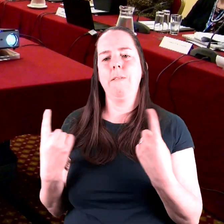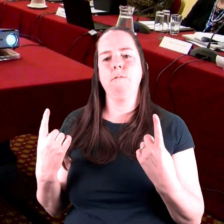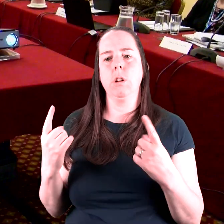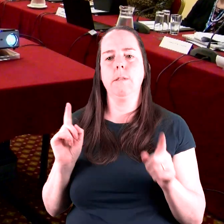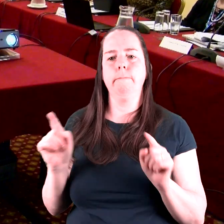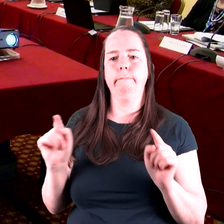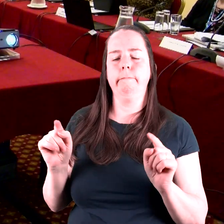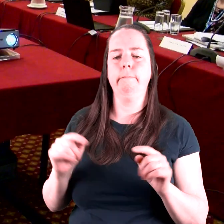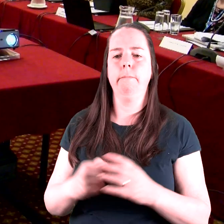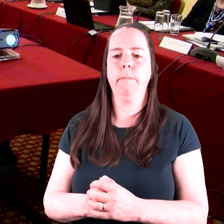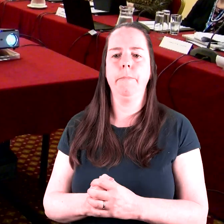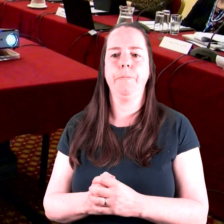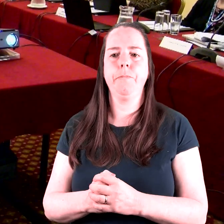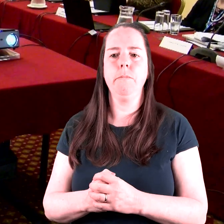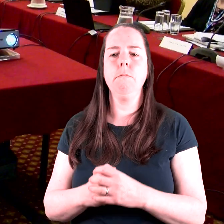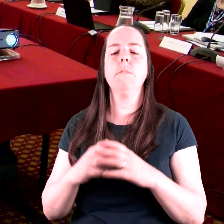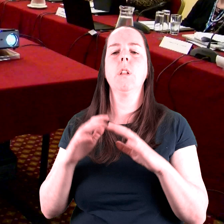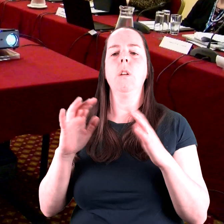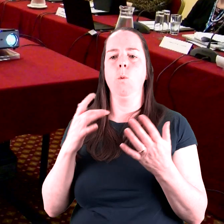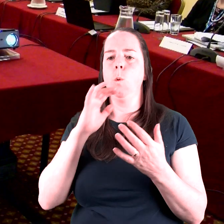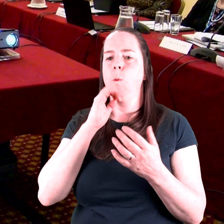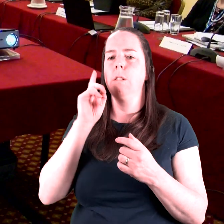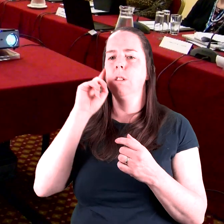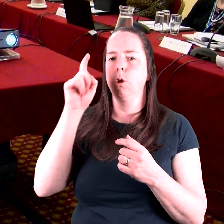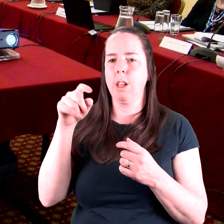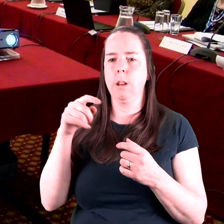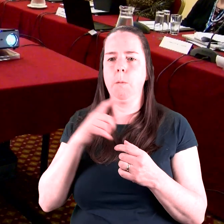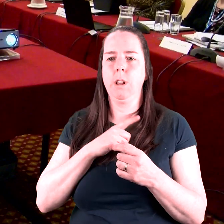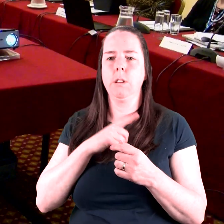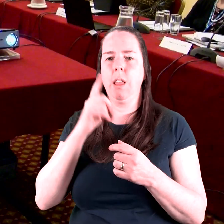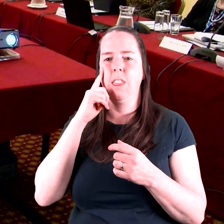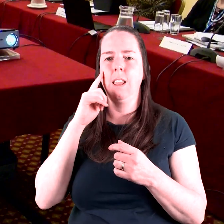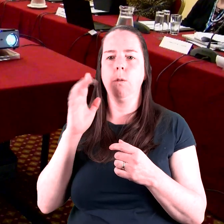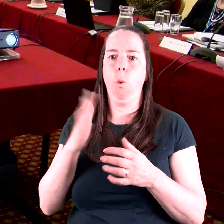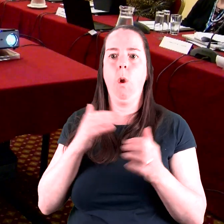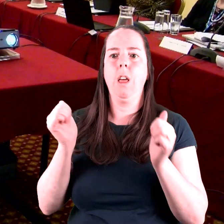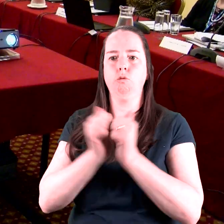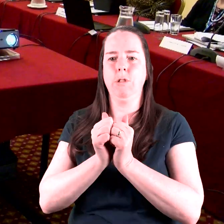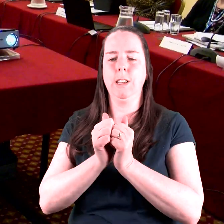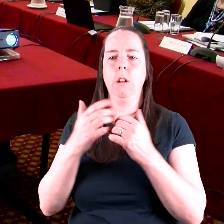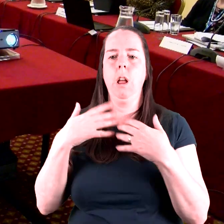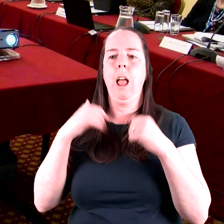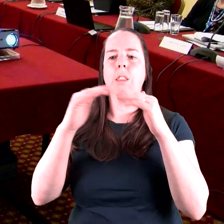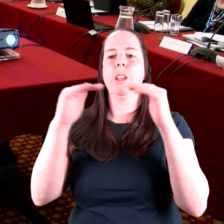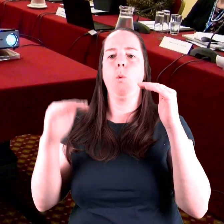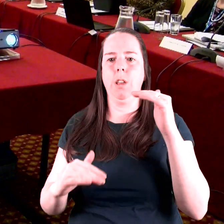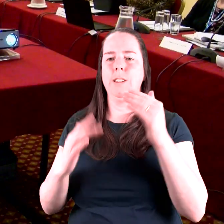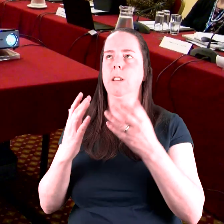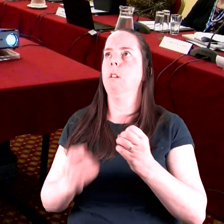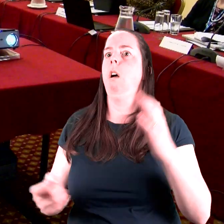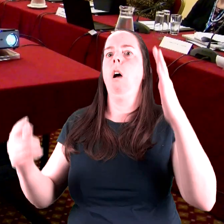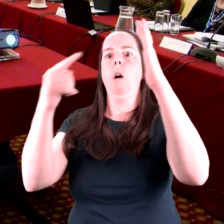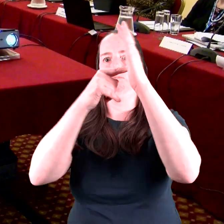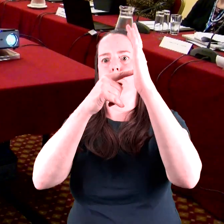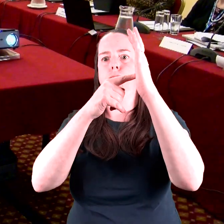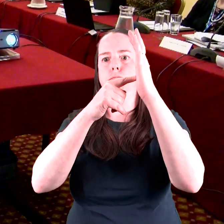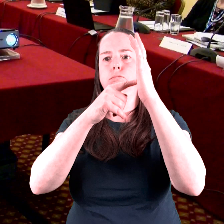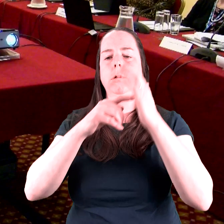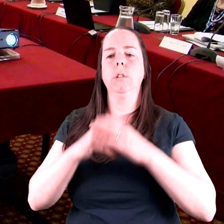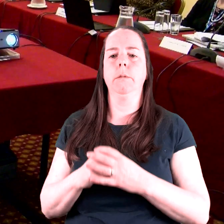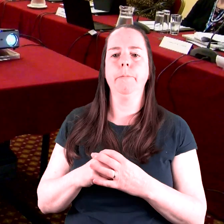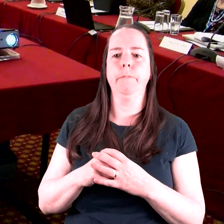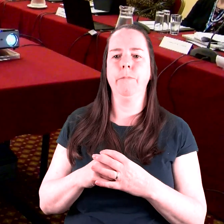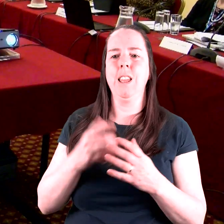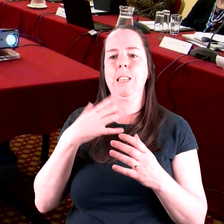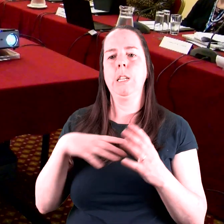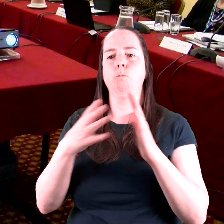So it's quite different. So I'm going to make a suggestion, because I think what we are all agreeing is that health inequalities is a high priority for all of